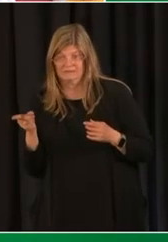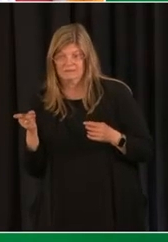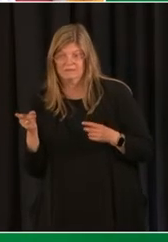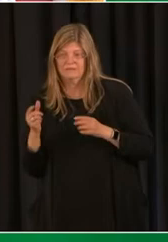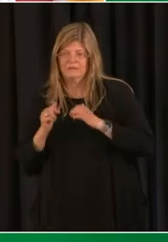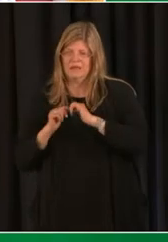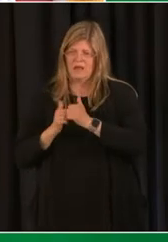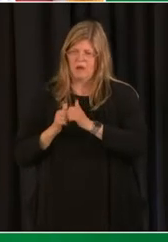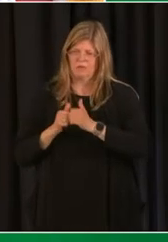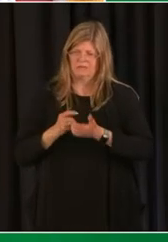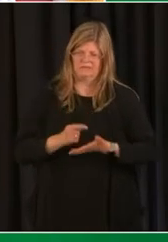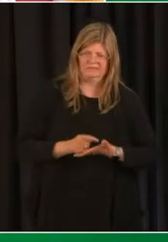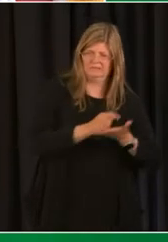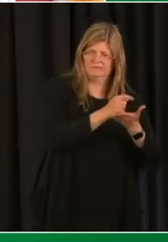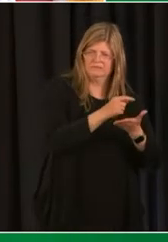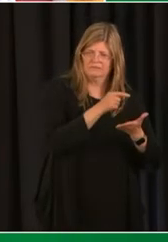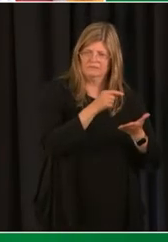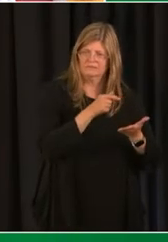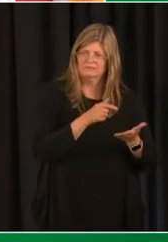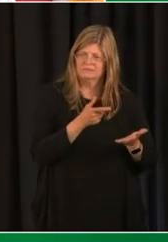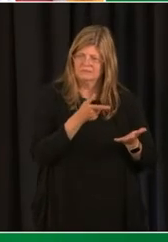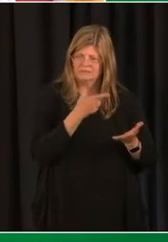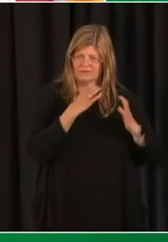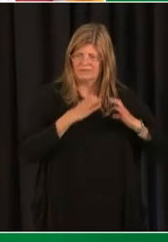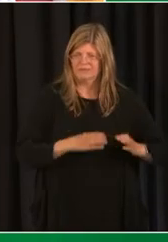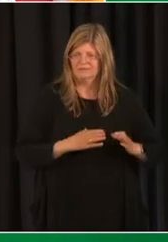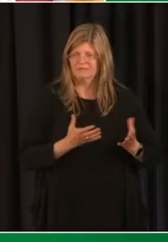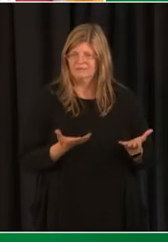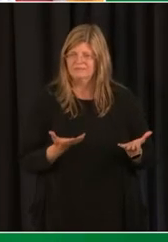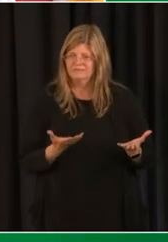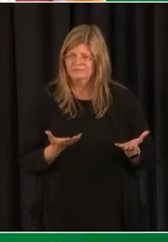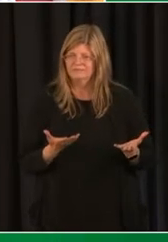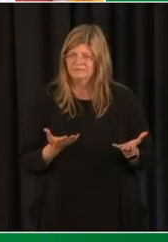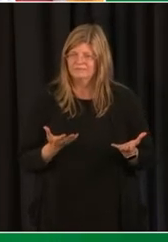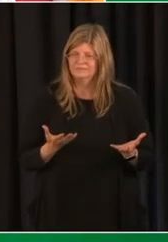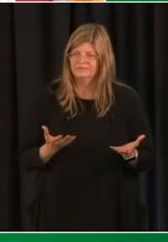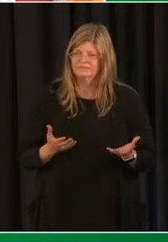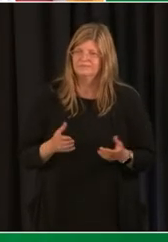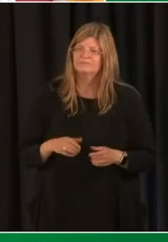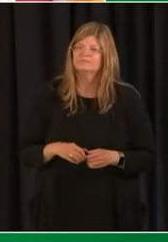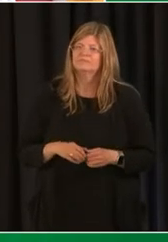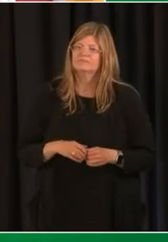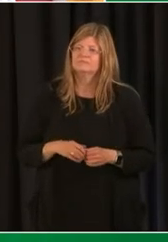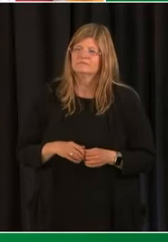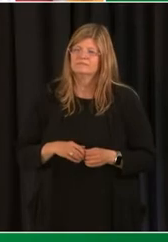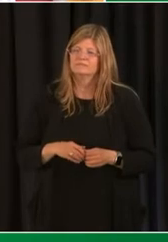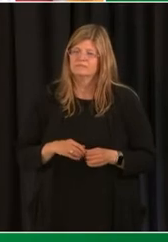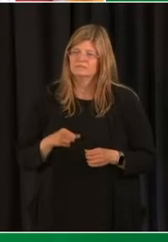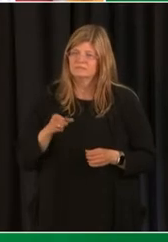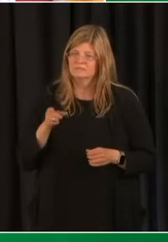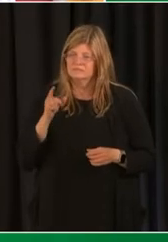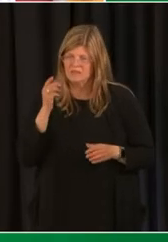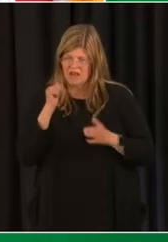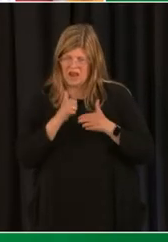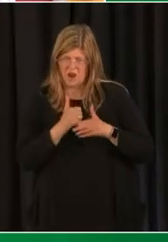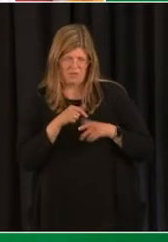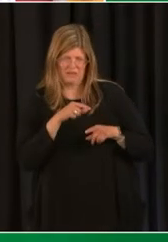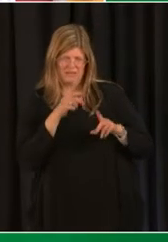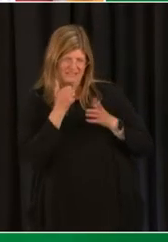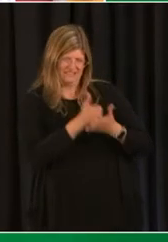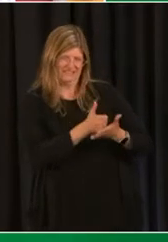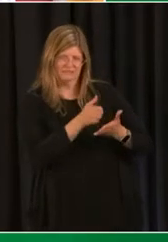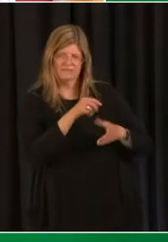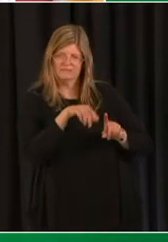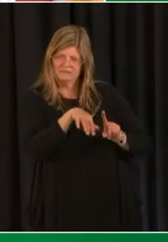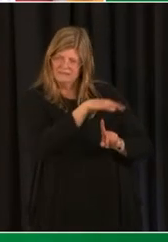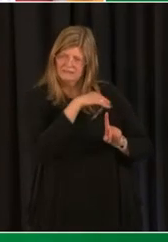twilight of life, meaning its elderly, but most important, how that government treats its citizens in the shadows